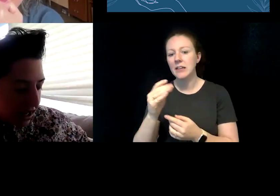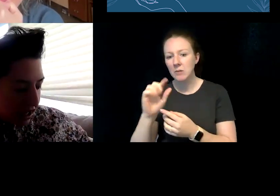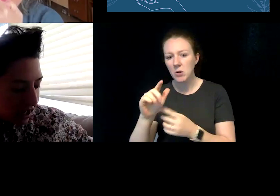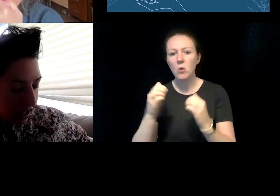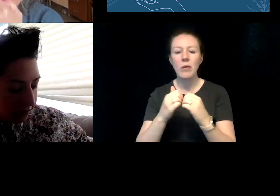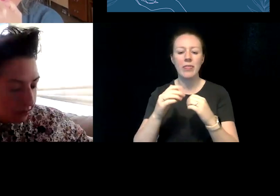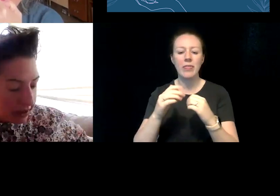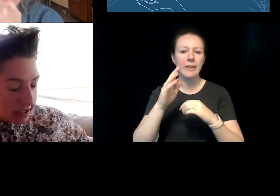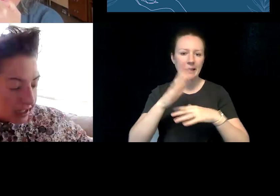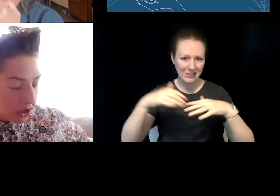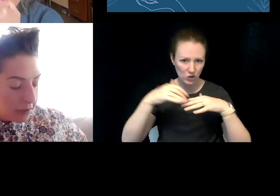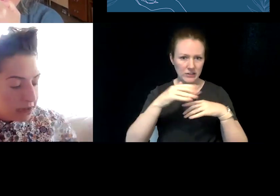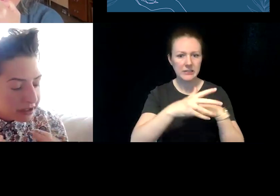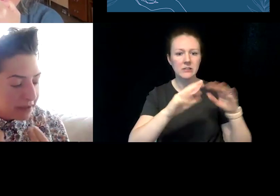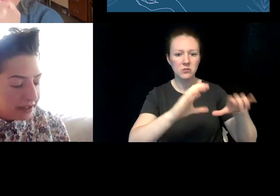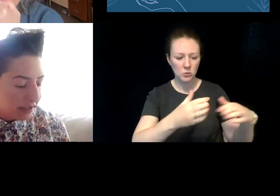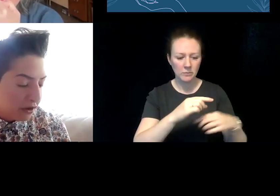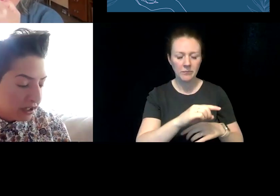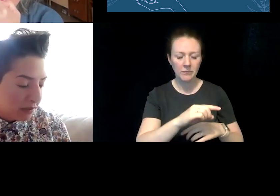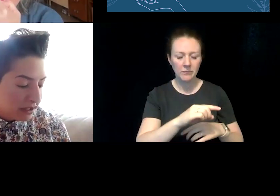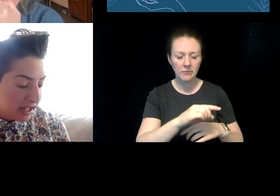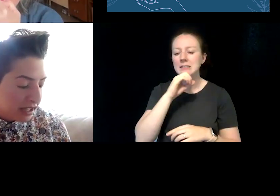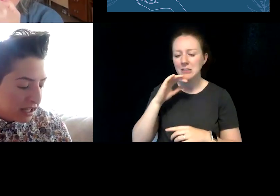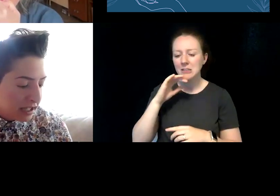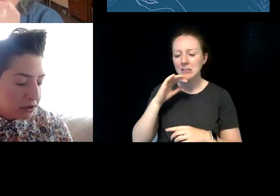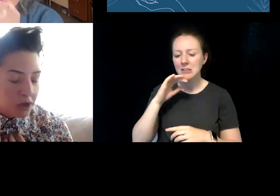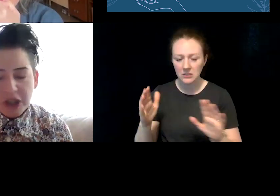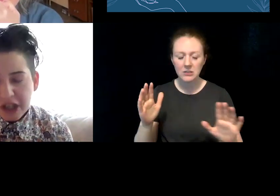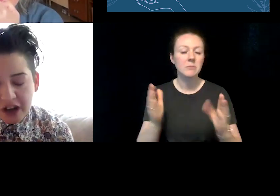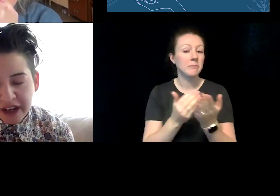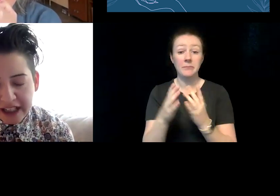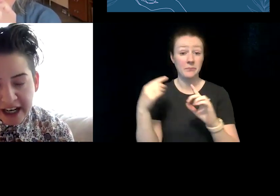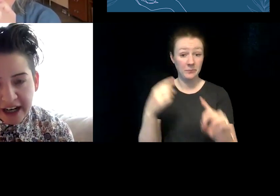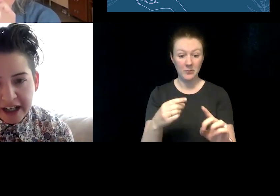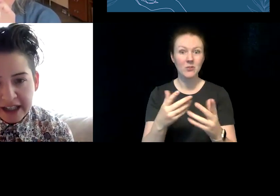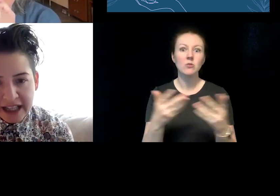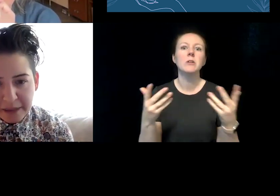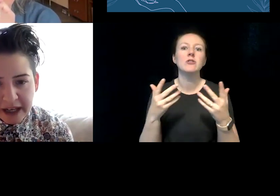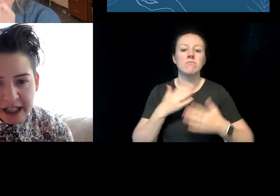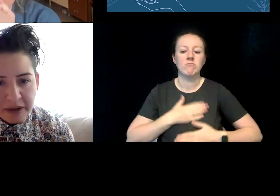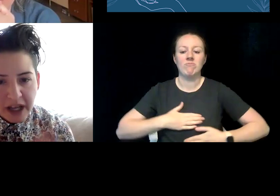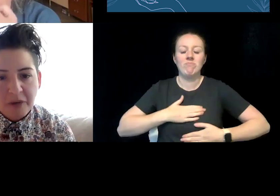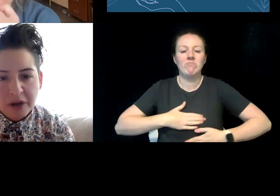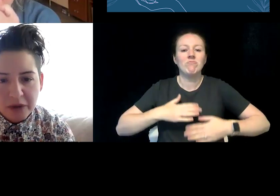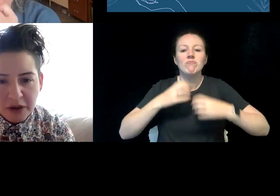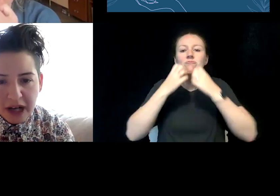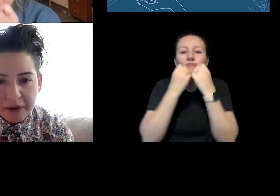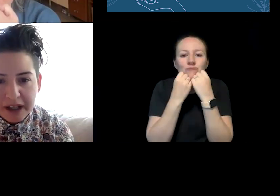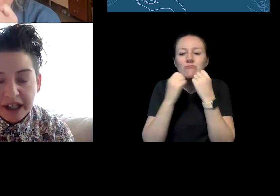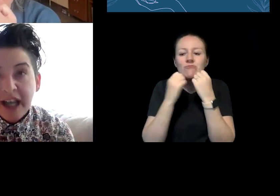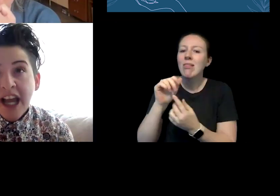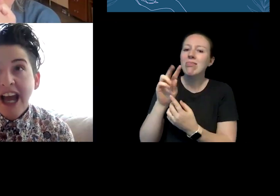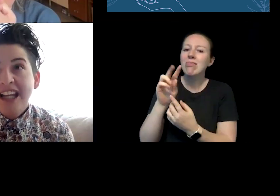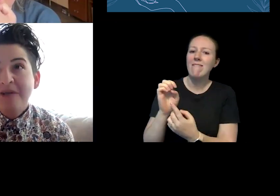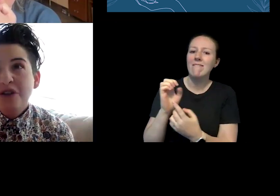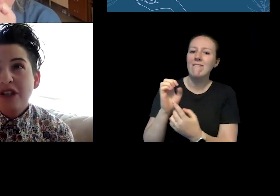homes with the second documentary. But the main thing for it was that there was so much love and care in that space with everyone who was